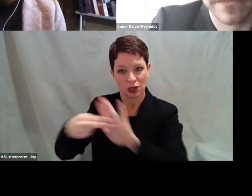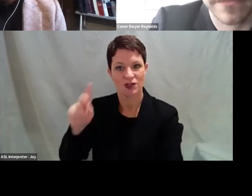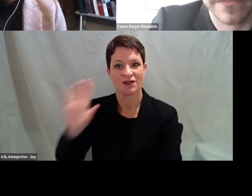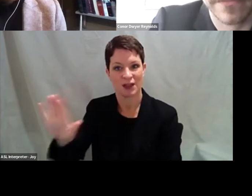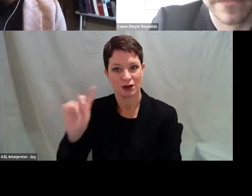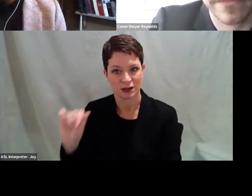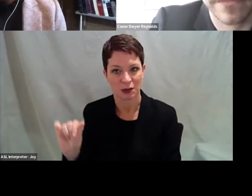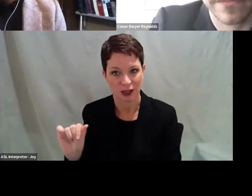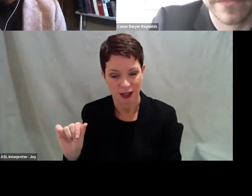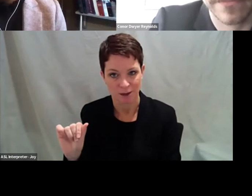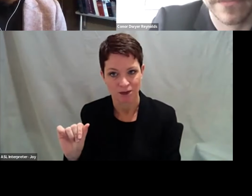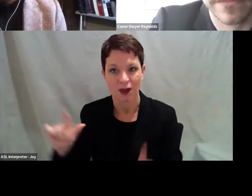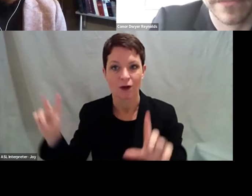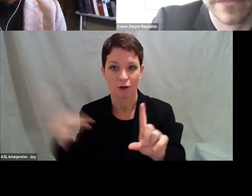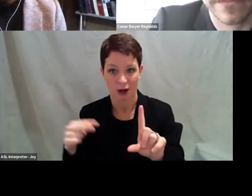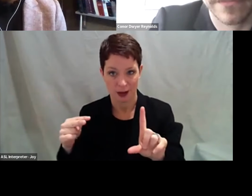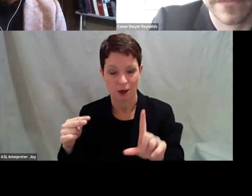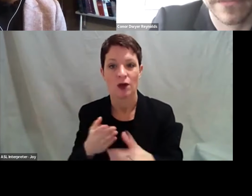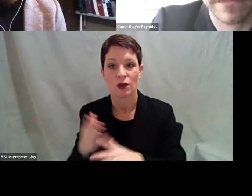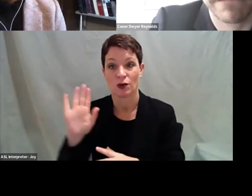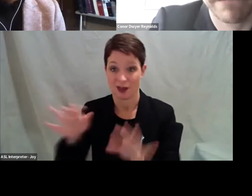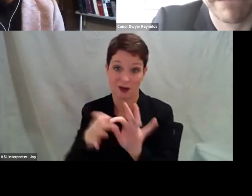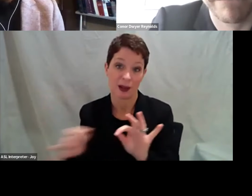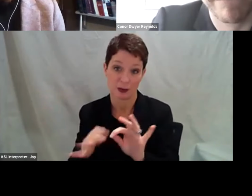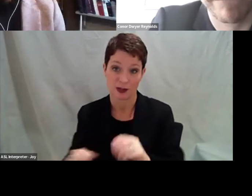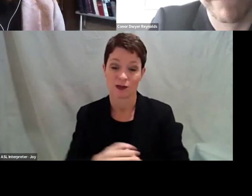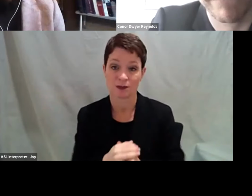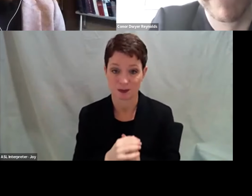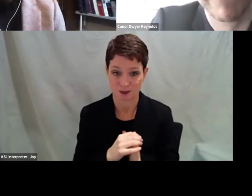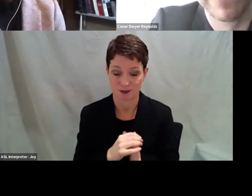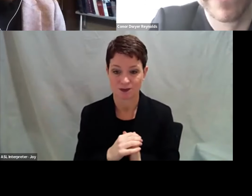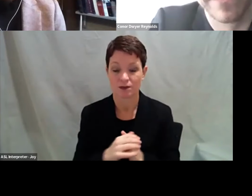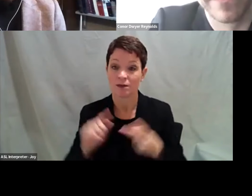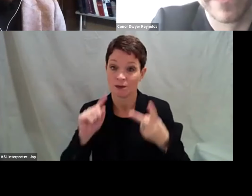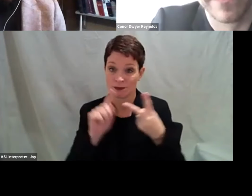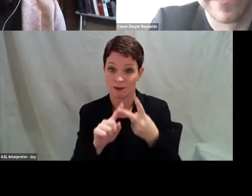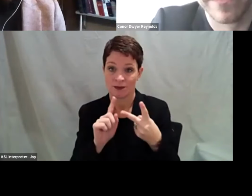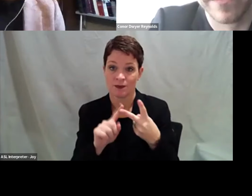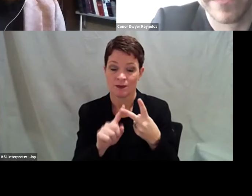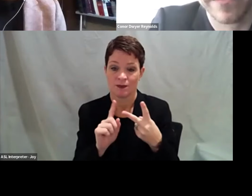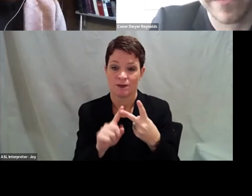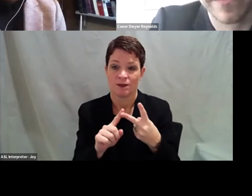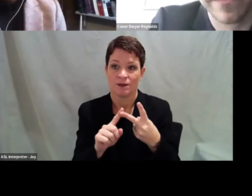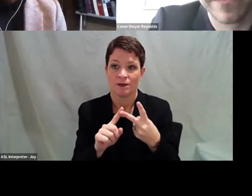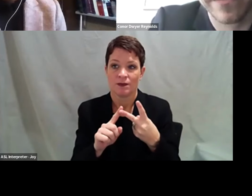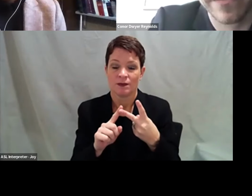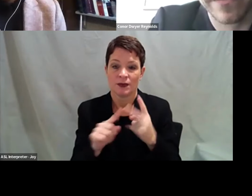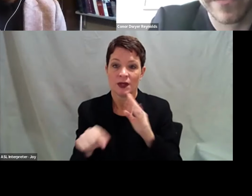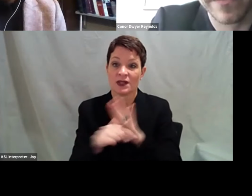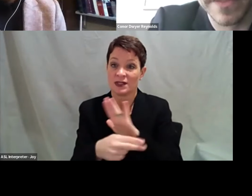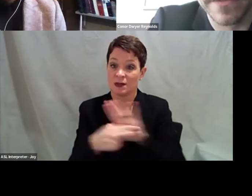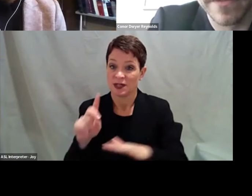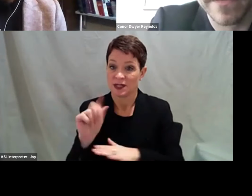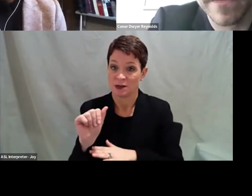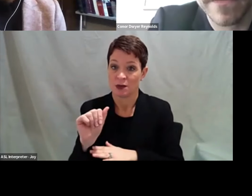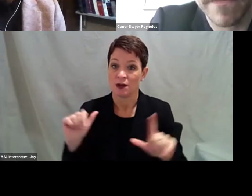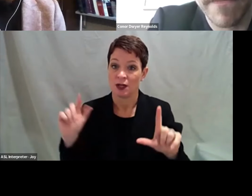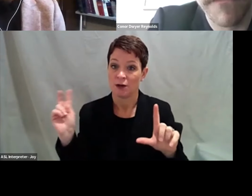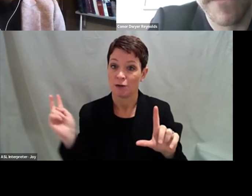disability frames through their language. Second, stigmatizing disability